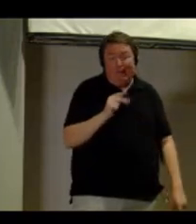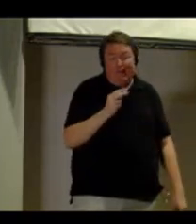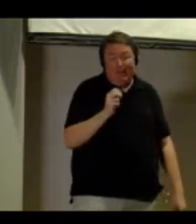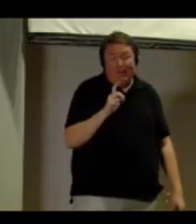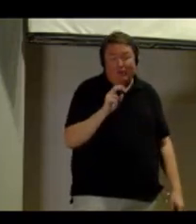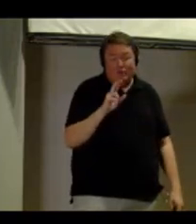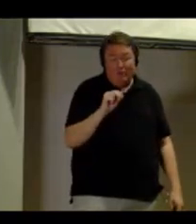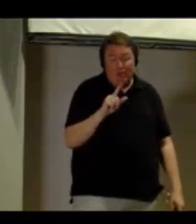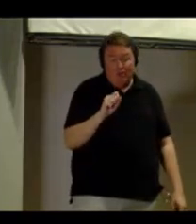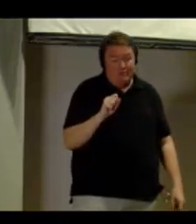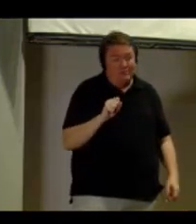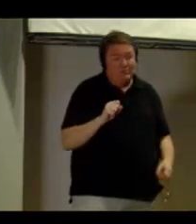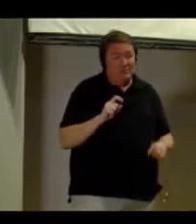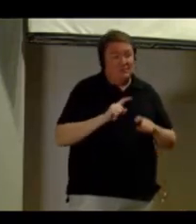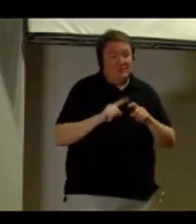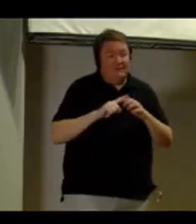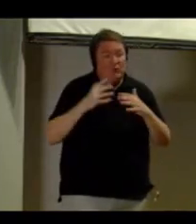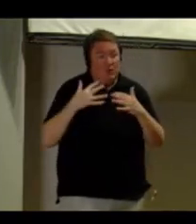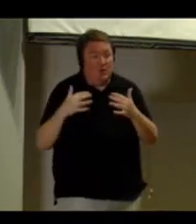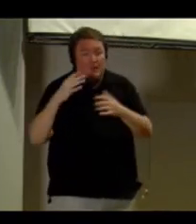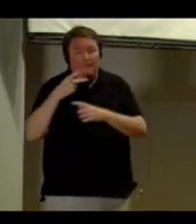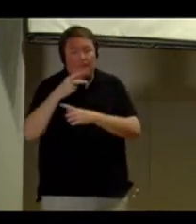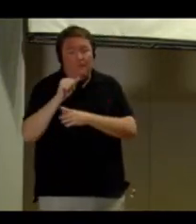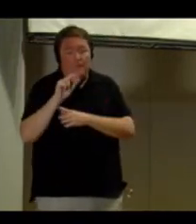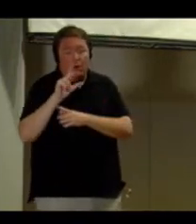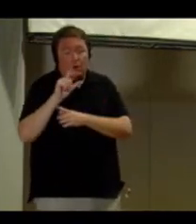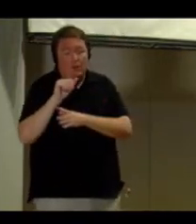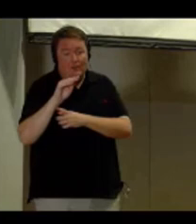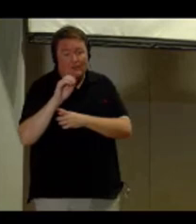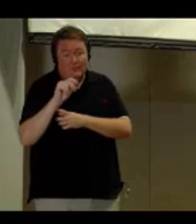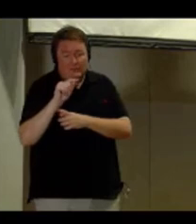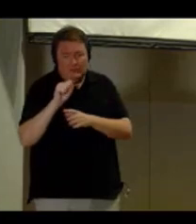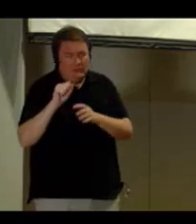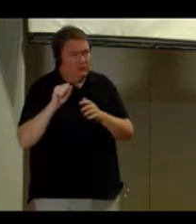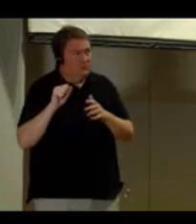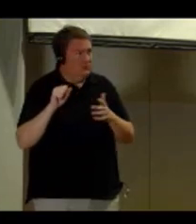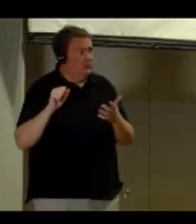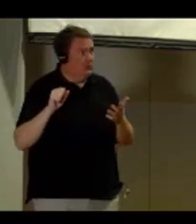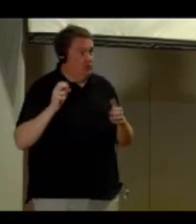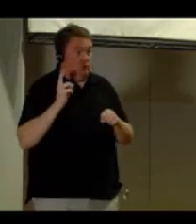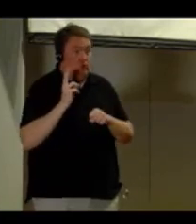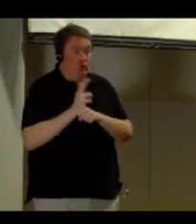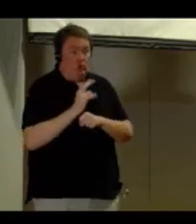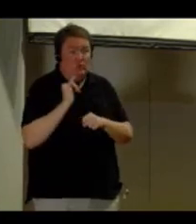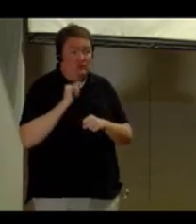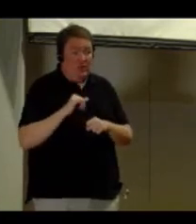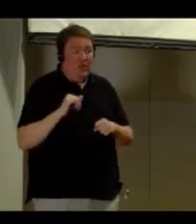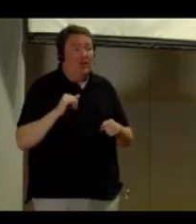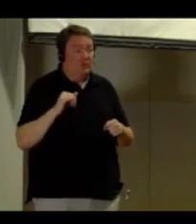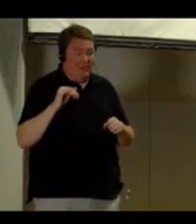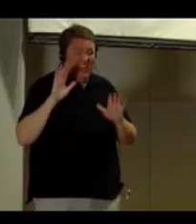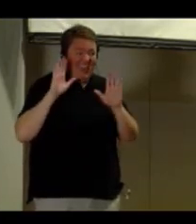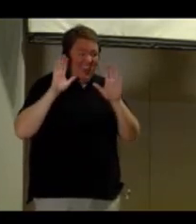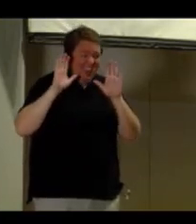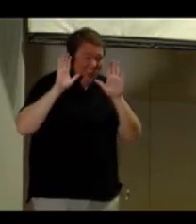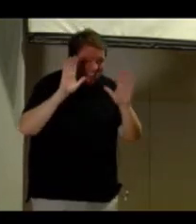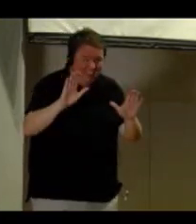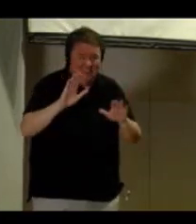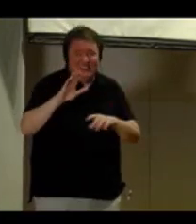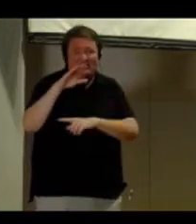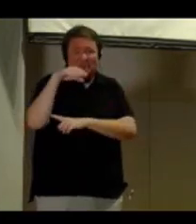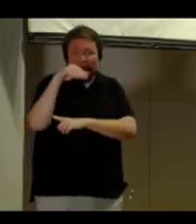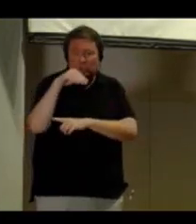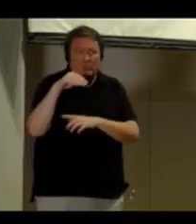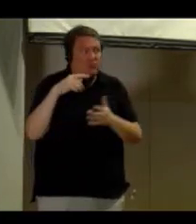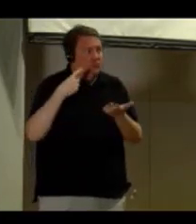to parliaments, and so on. And the idea is to use this, it is a spectacular Diplodocus cast, to get people talking about natural